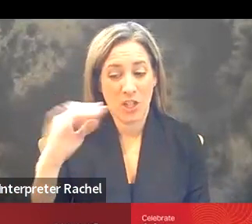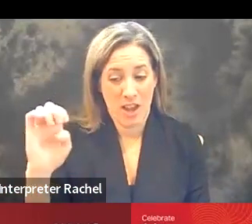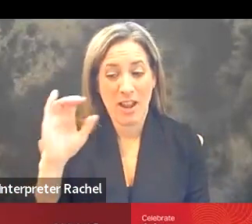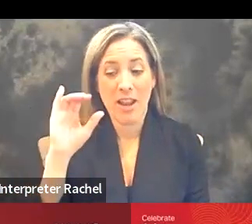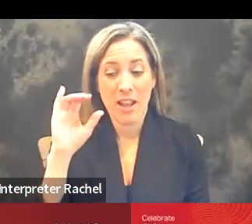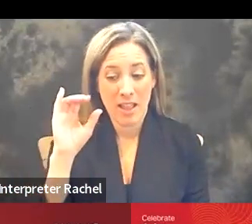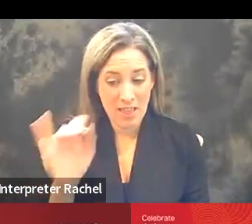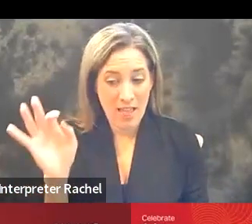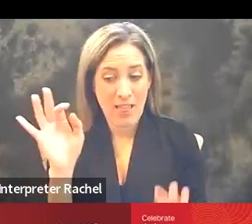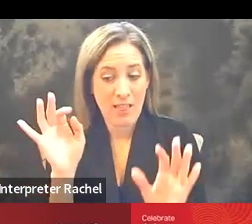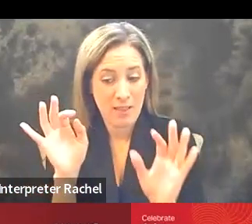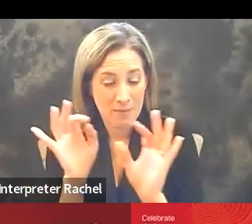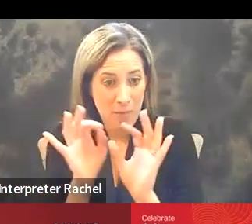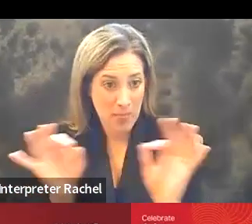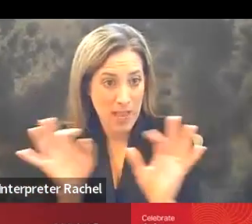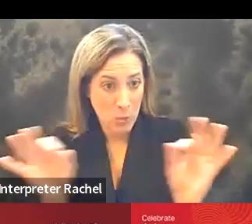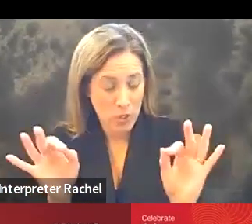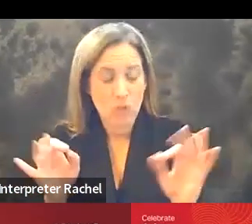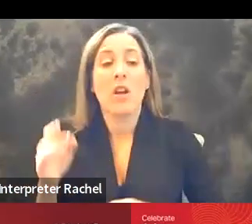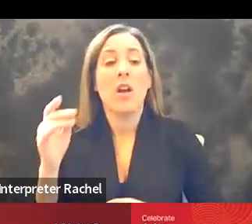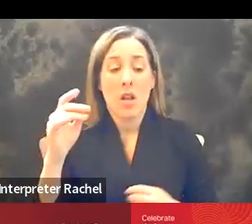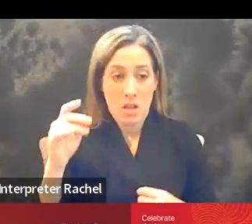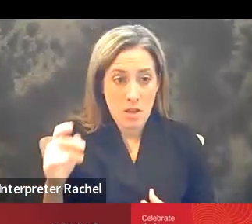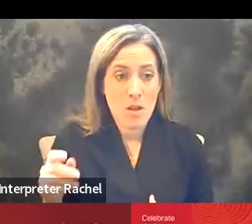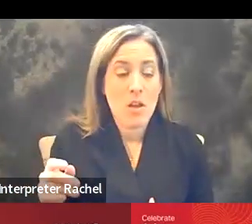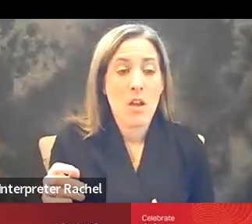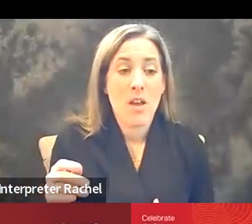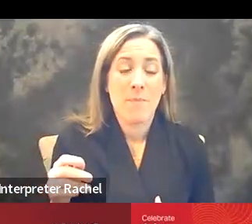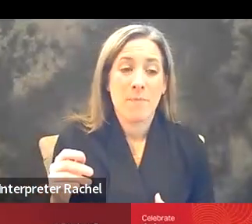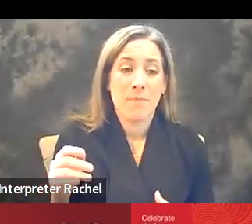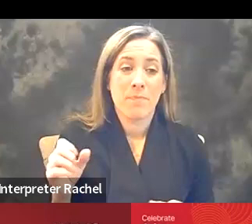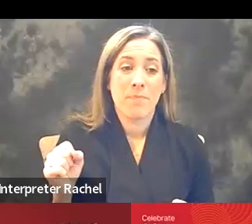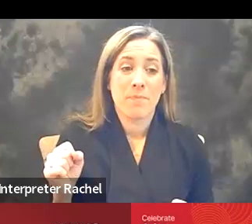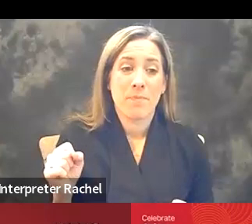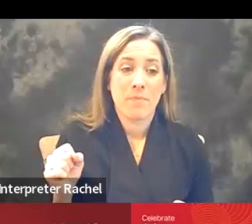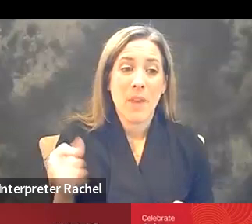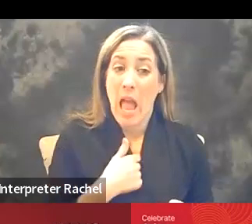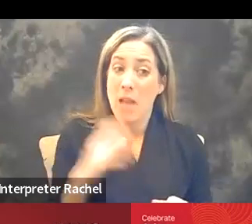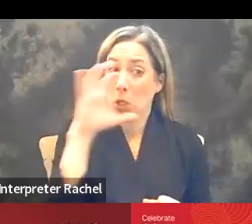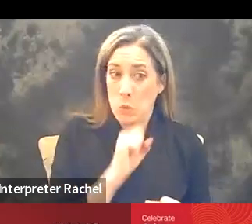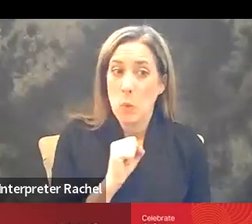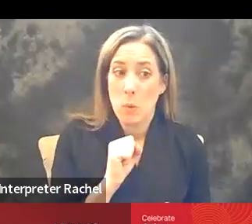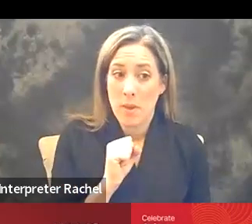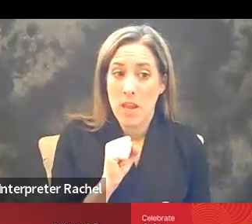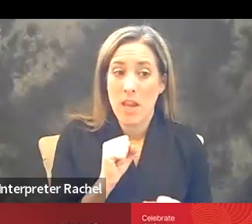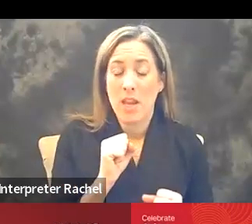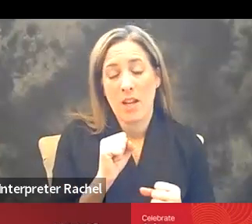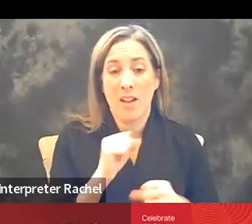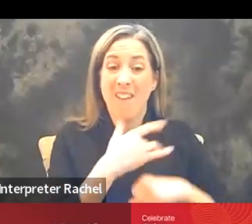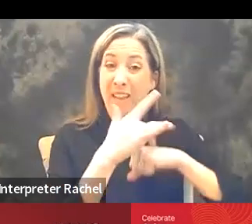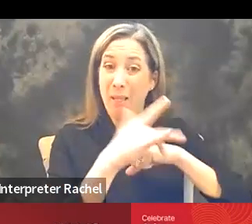time because the ones available were on other cases. I mean, this is sort of I assume, unavailability,